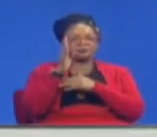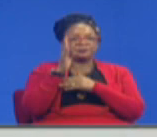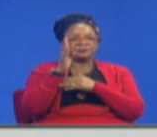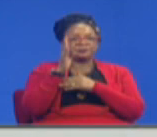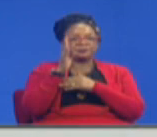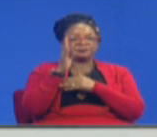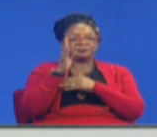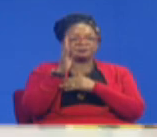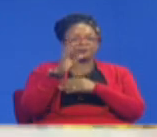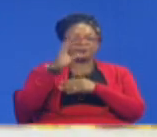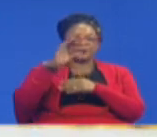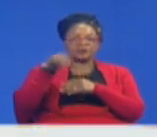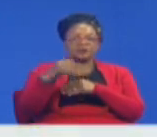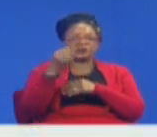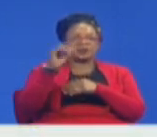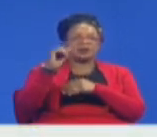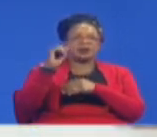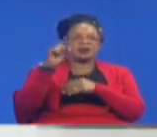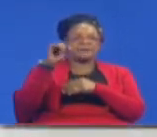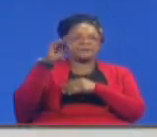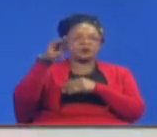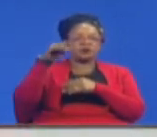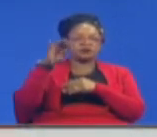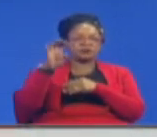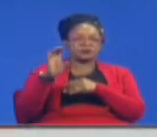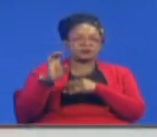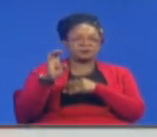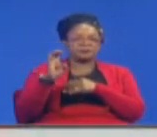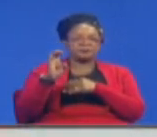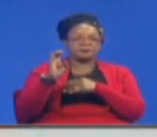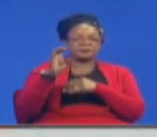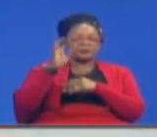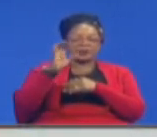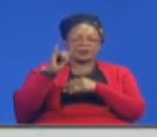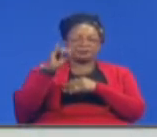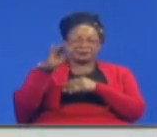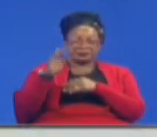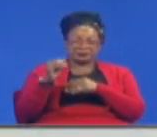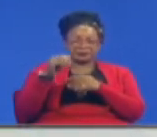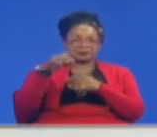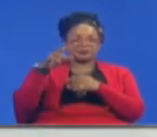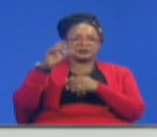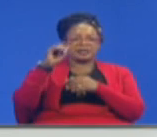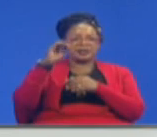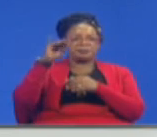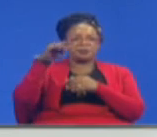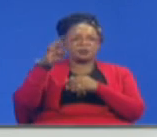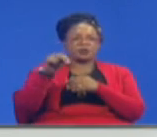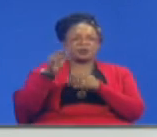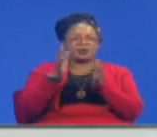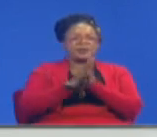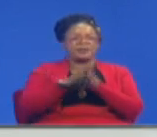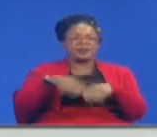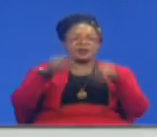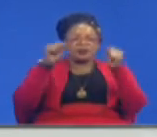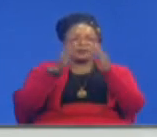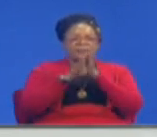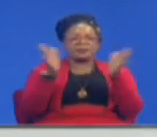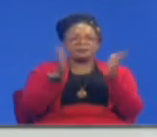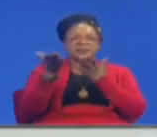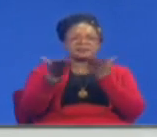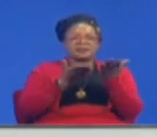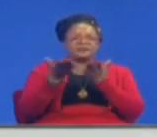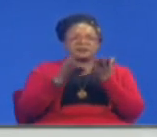Chief Justice Alphonse Owinyidolo, Electoral Commission Chairperson Justice Simon Byabakama, and the Head of Public Service John